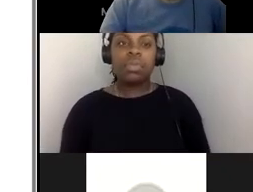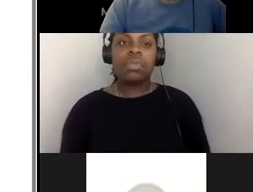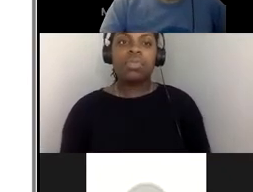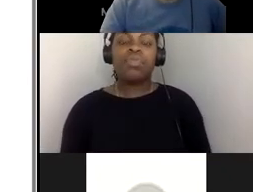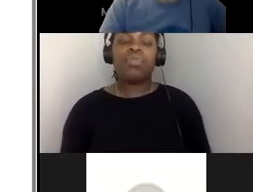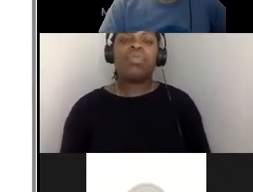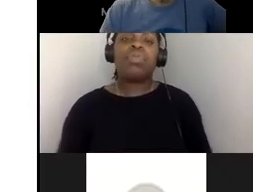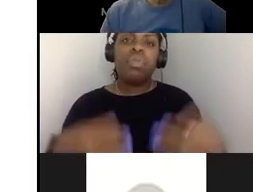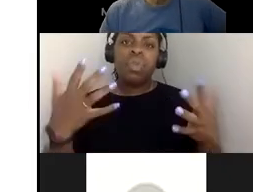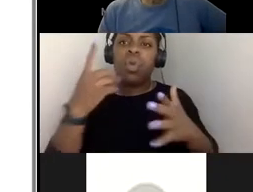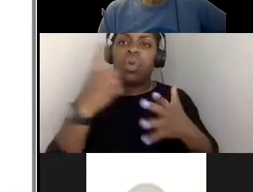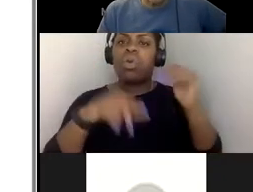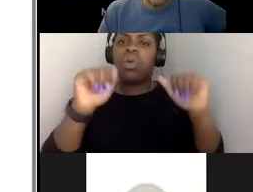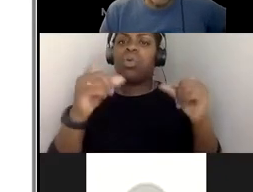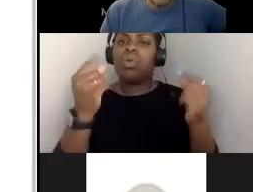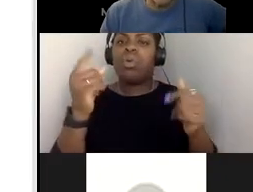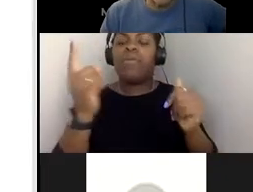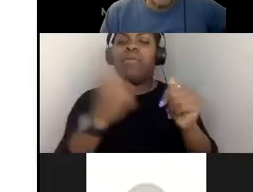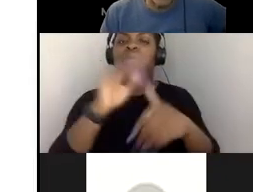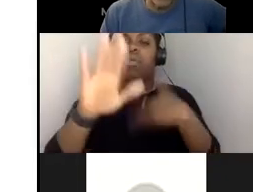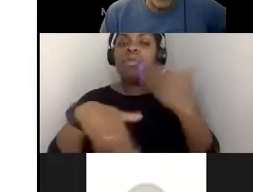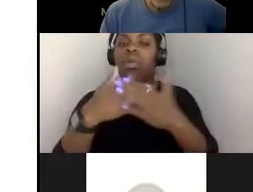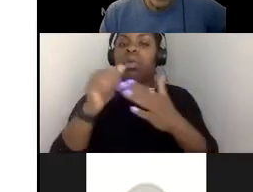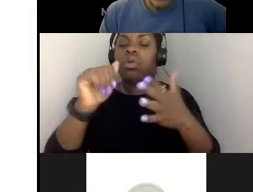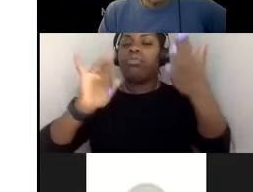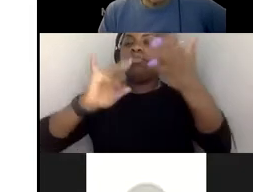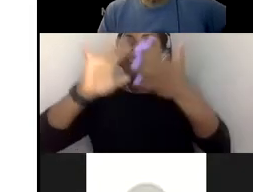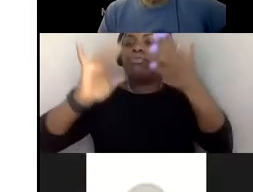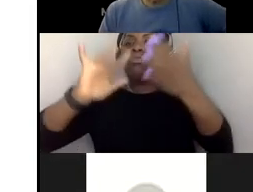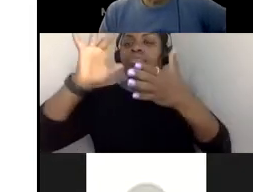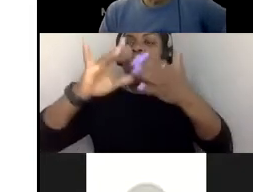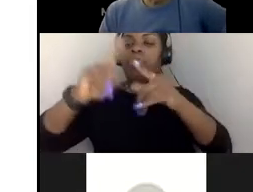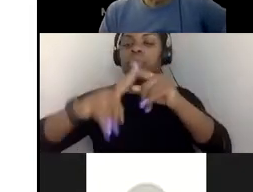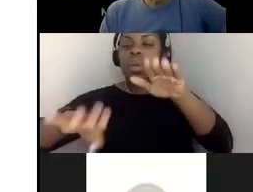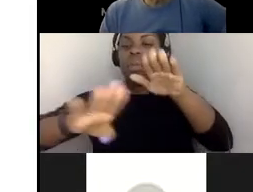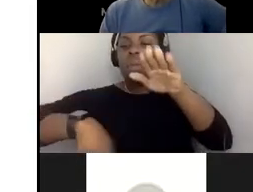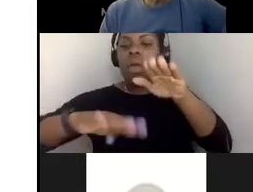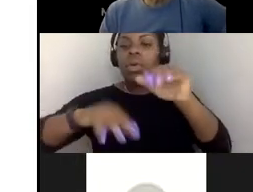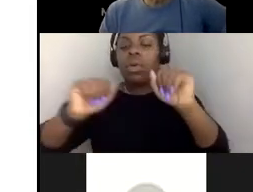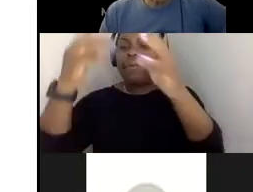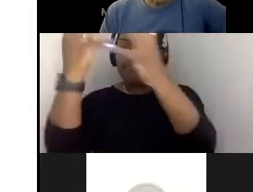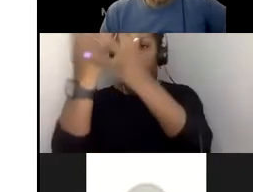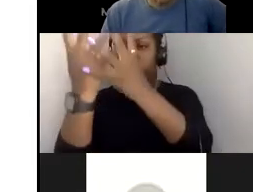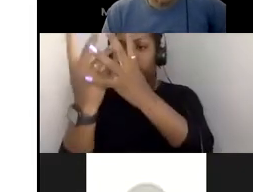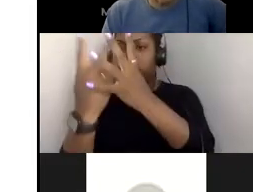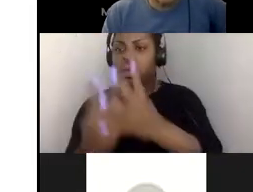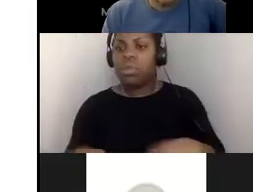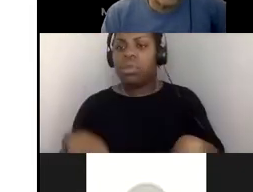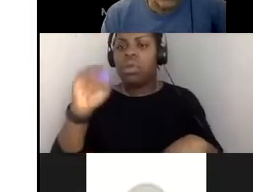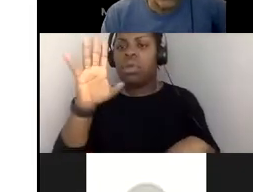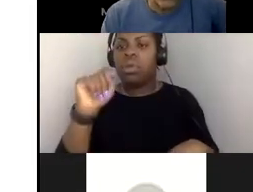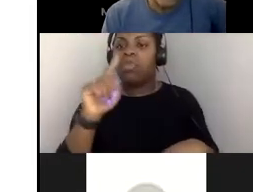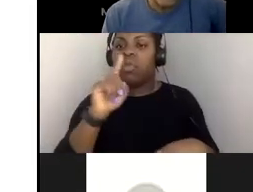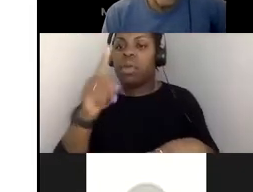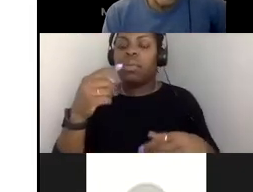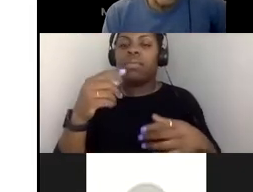we scroll to the bottom, you see that we can filter our, we can filter. We have a number of